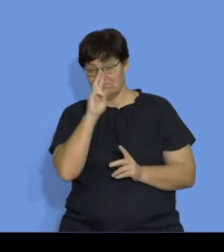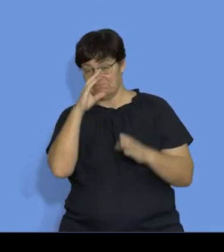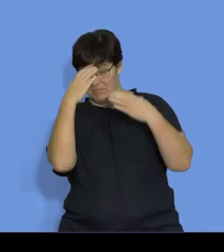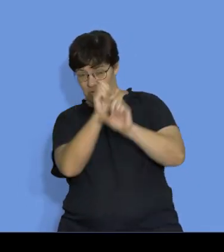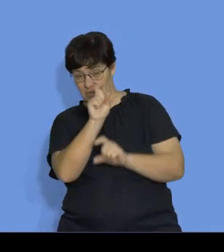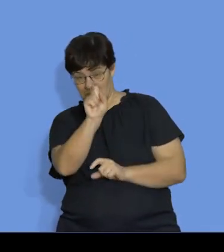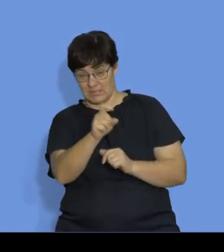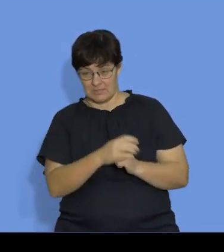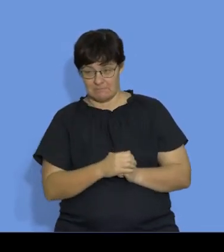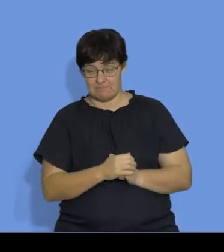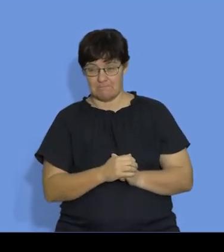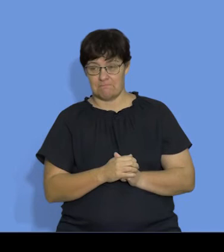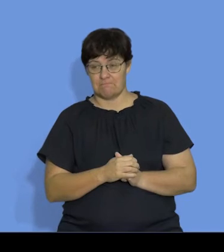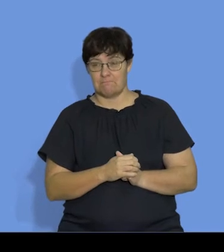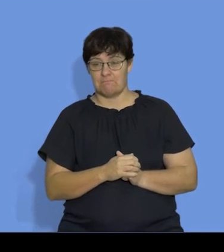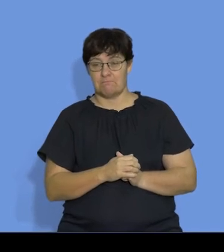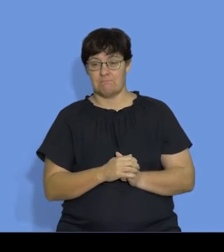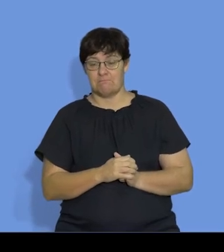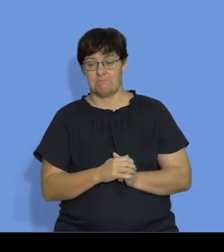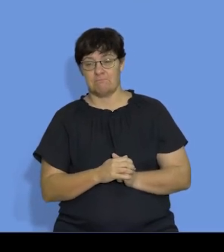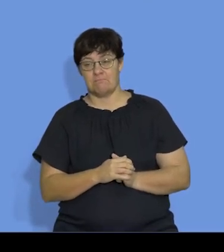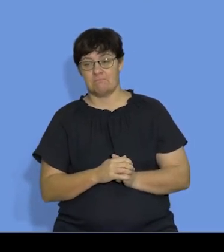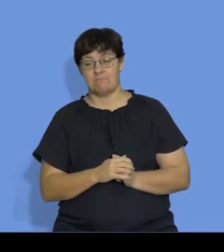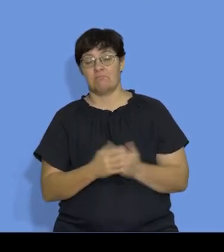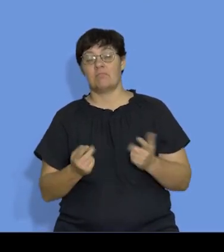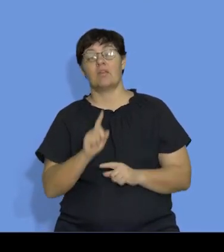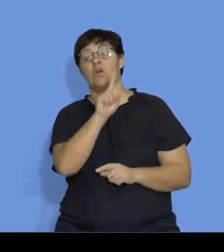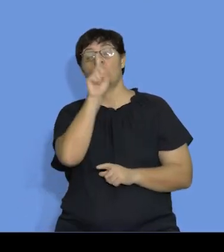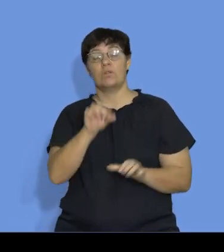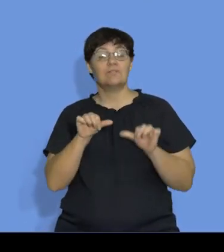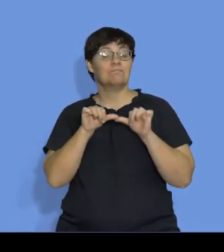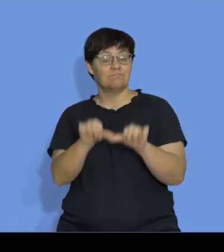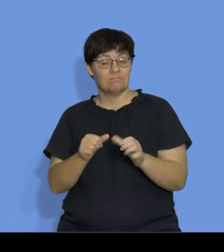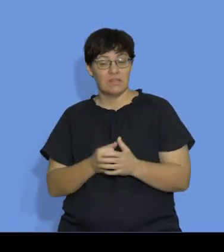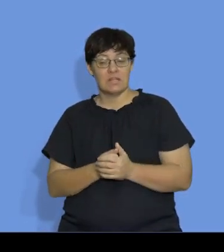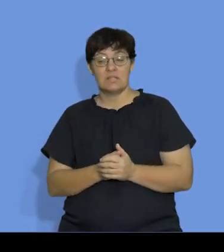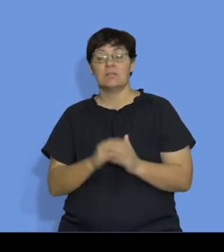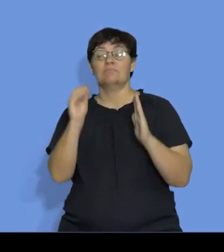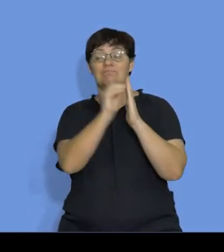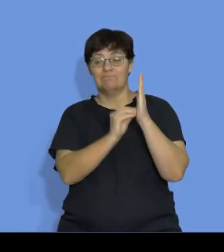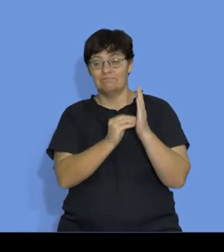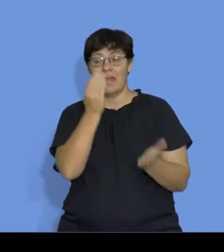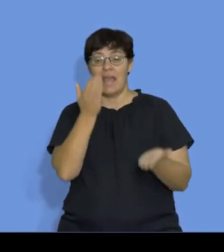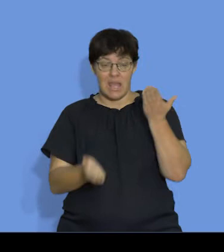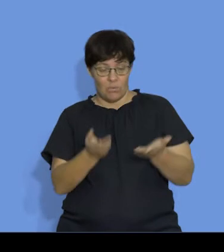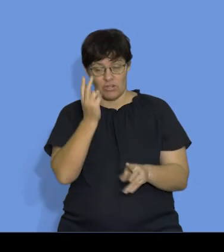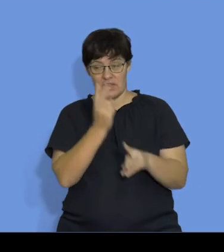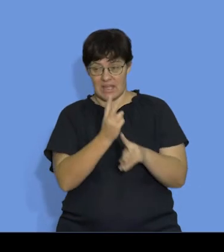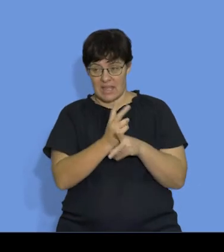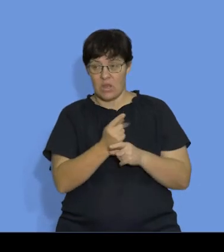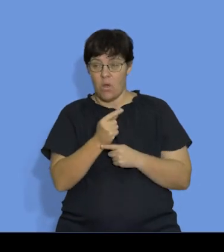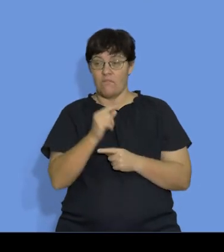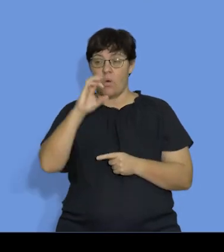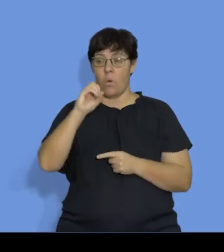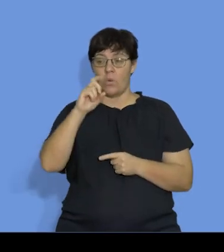that. Okay? Now, the question goes on and says, write down the equation once again of the oxidation